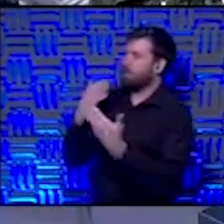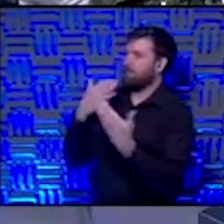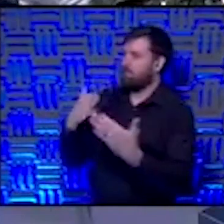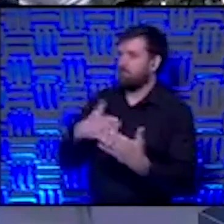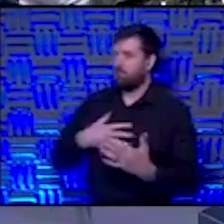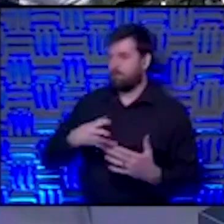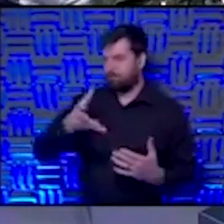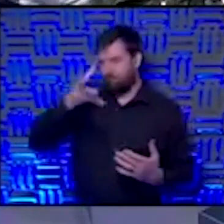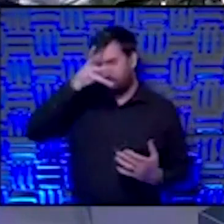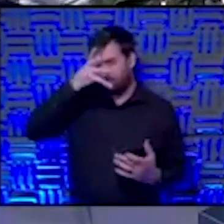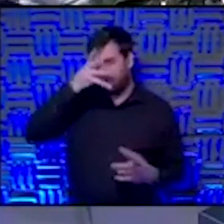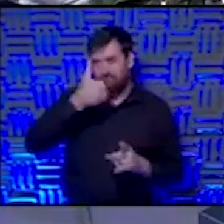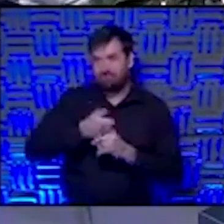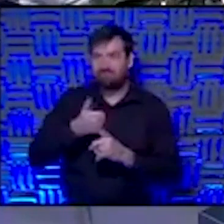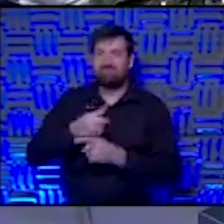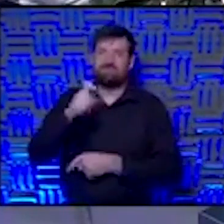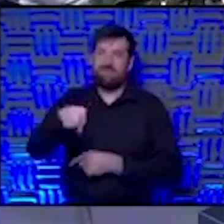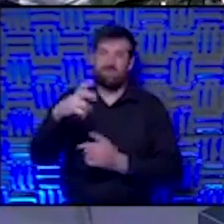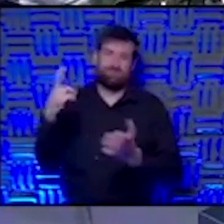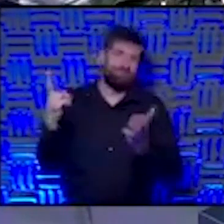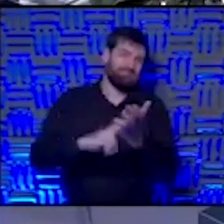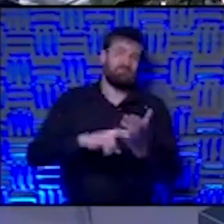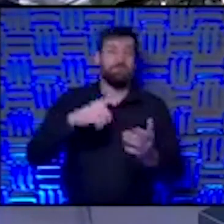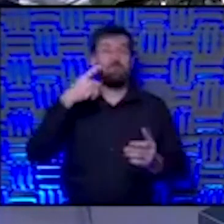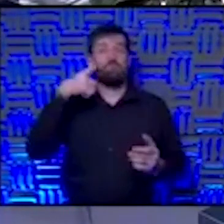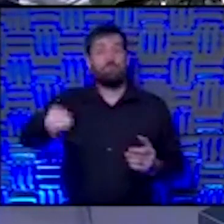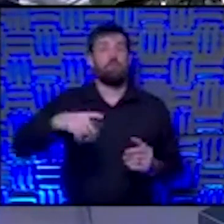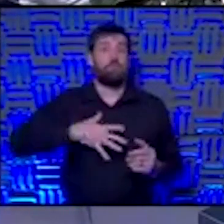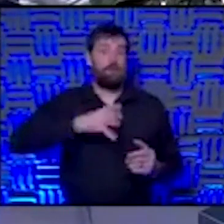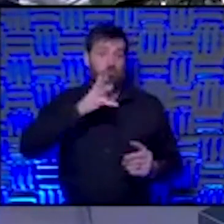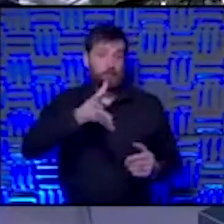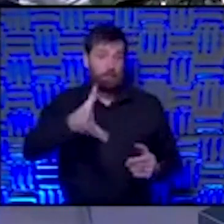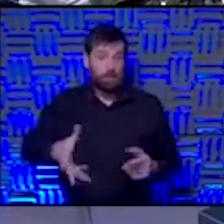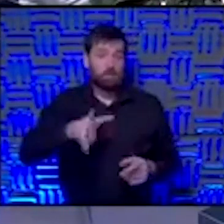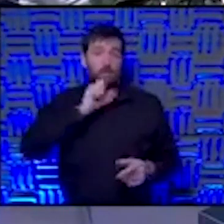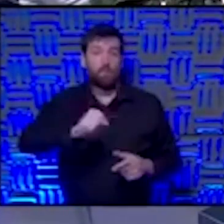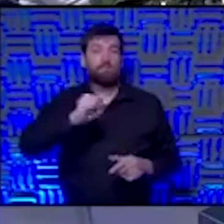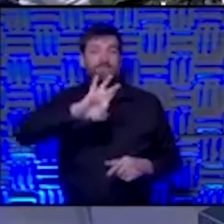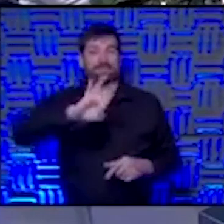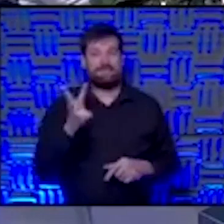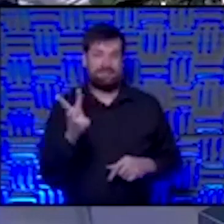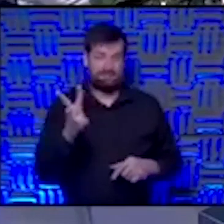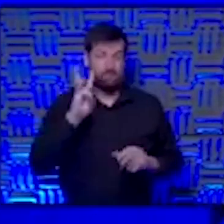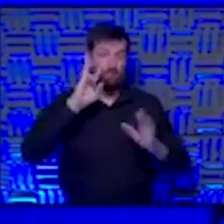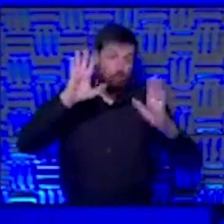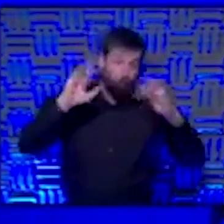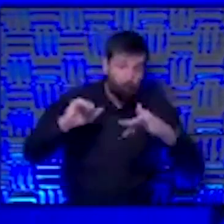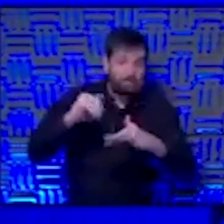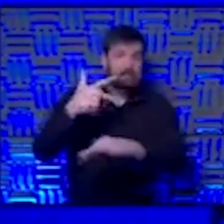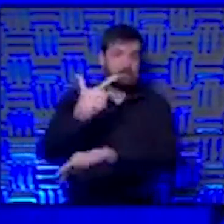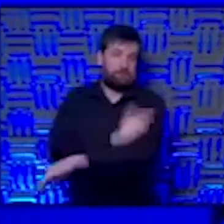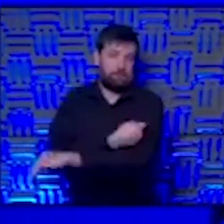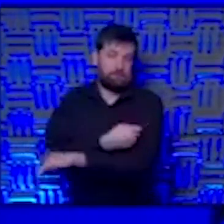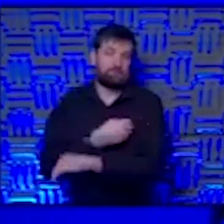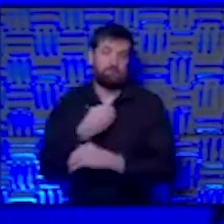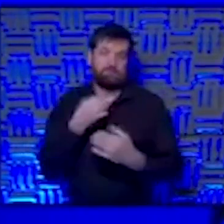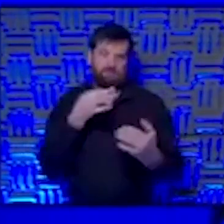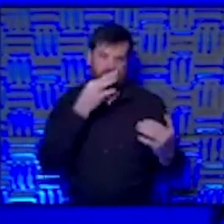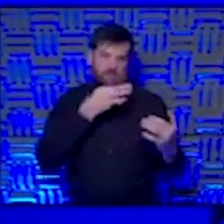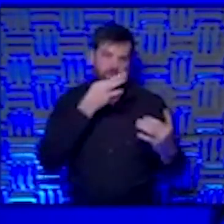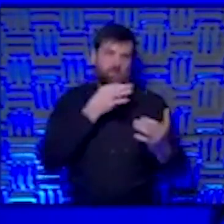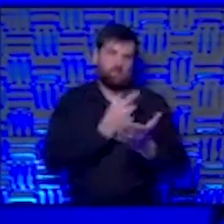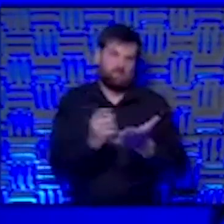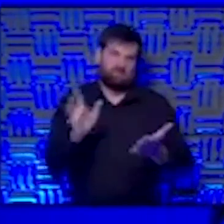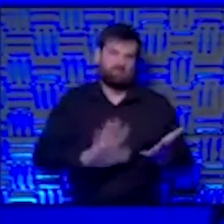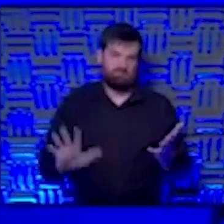my father had to sign the consent for my 97-year-old grandmother who's in a facility, and hopefully we'll be getting hers in the next week or